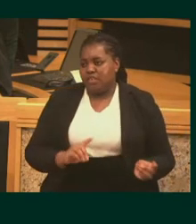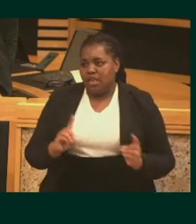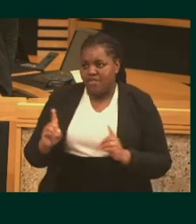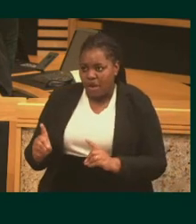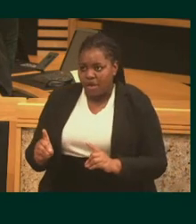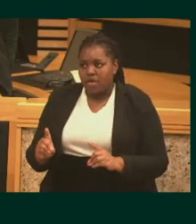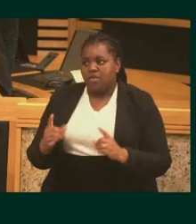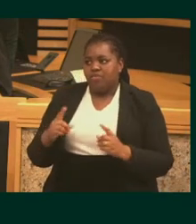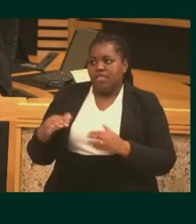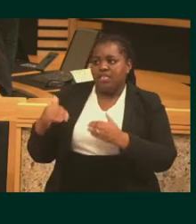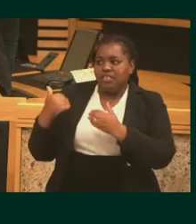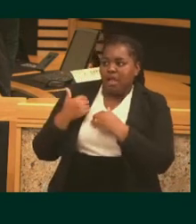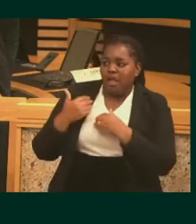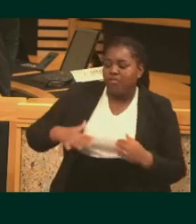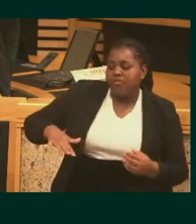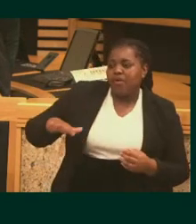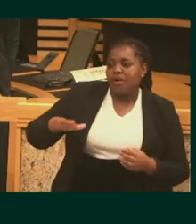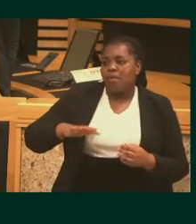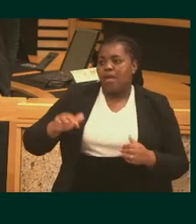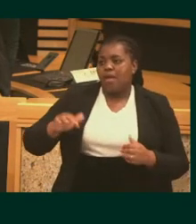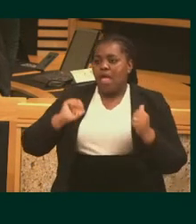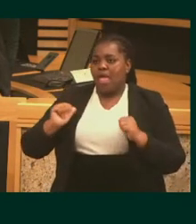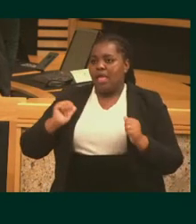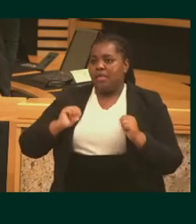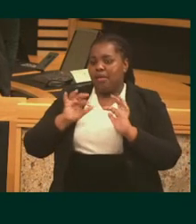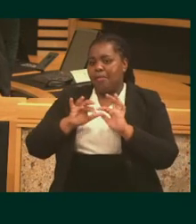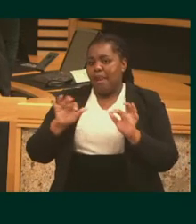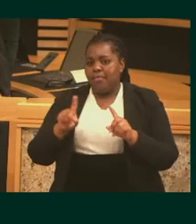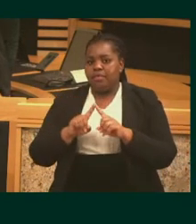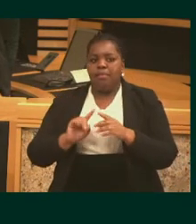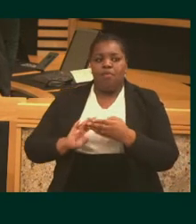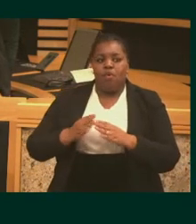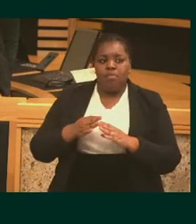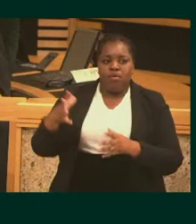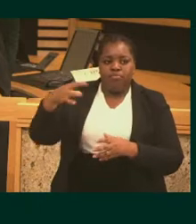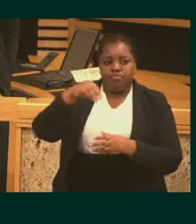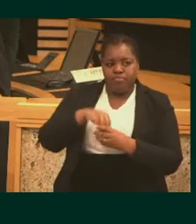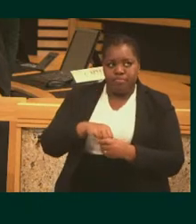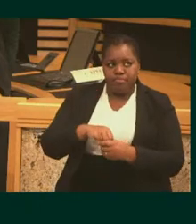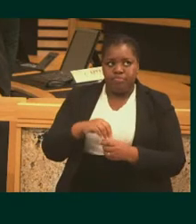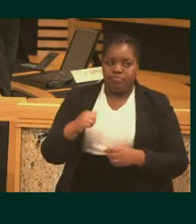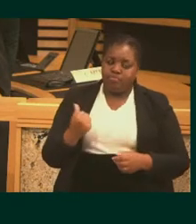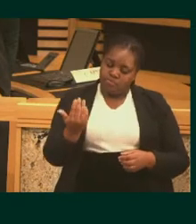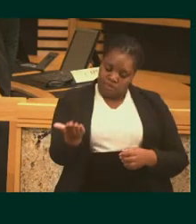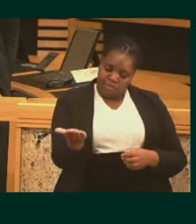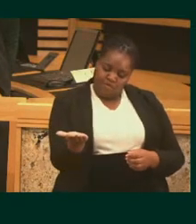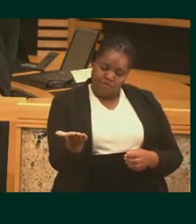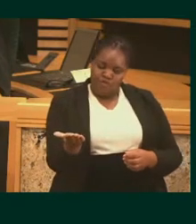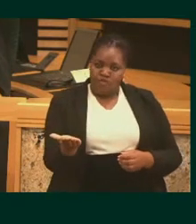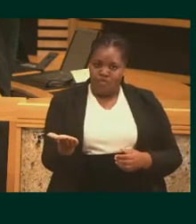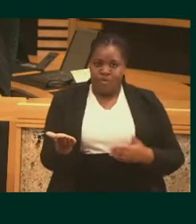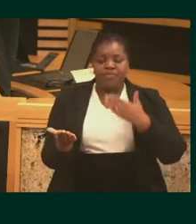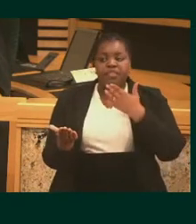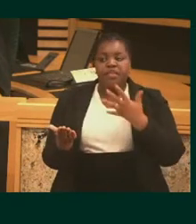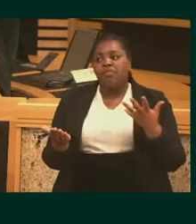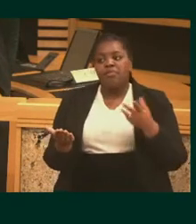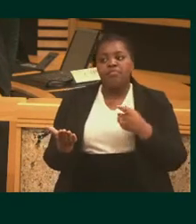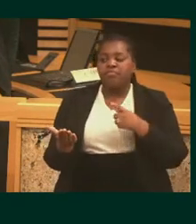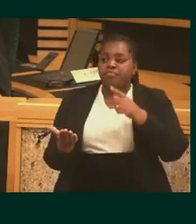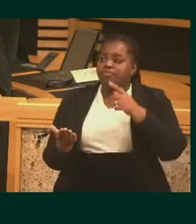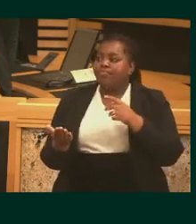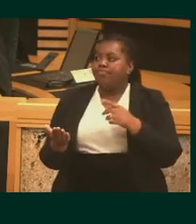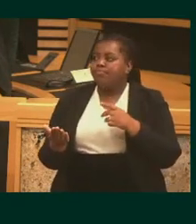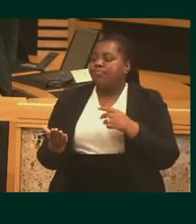environmental design active public and Community participation ISO speak thank you very much honorable Chief